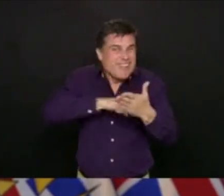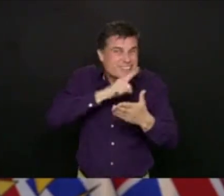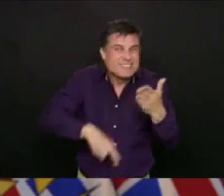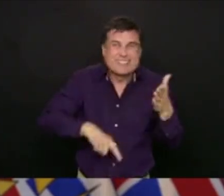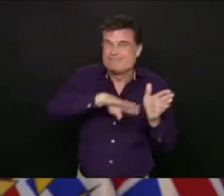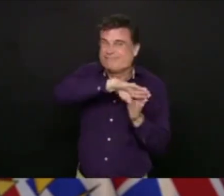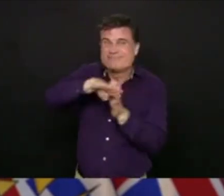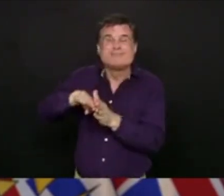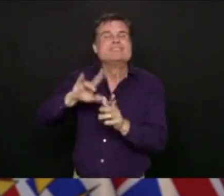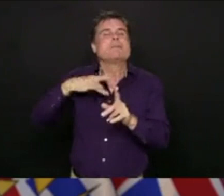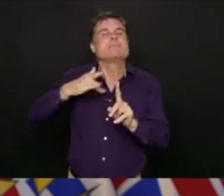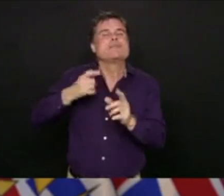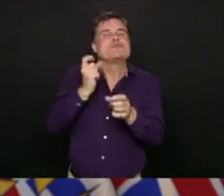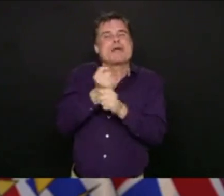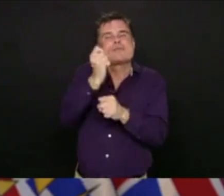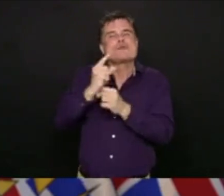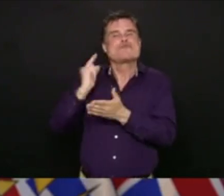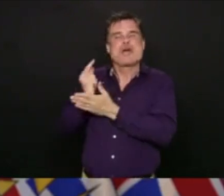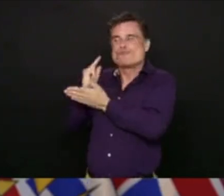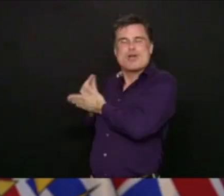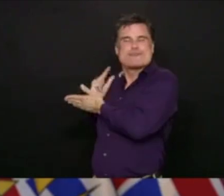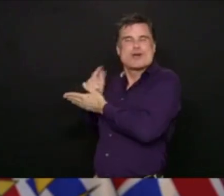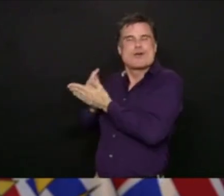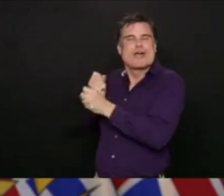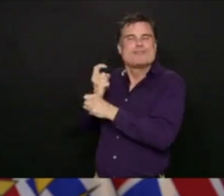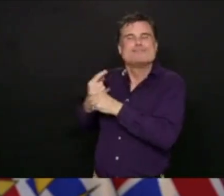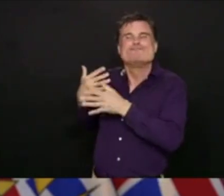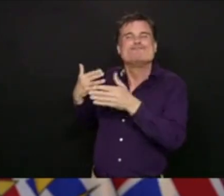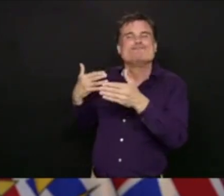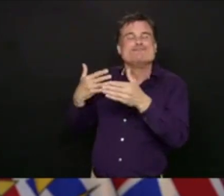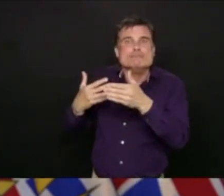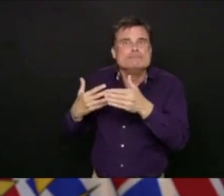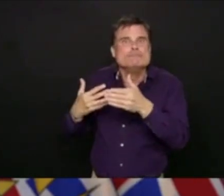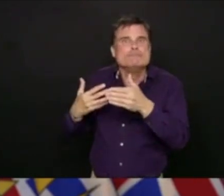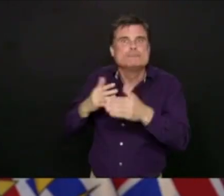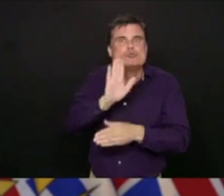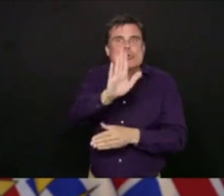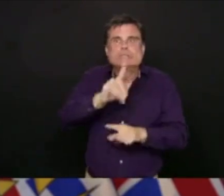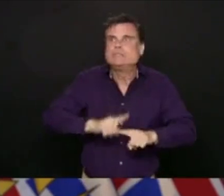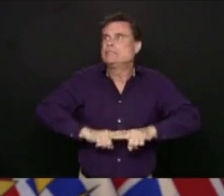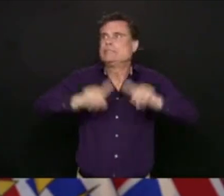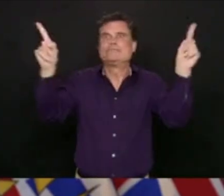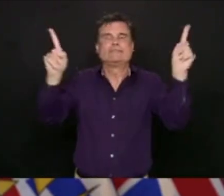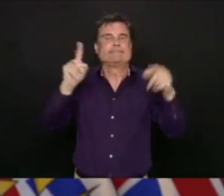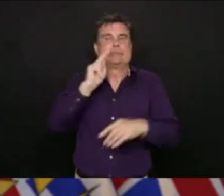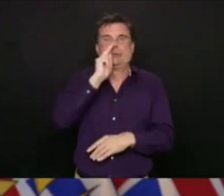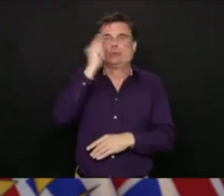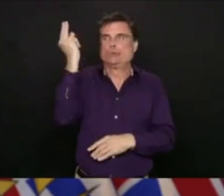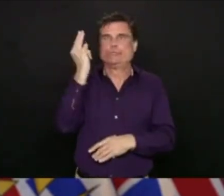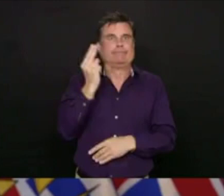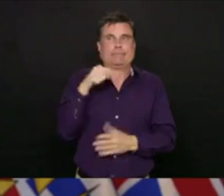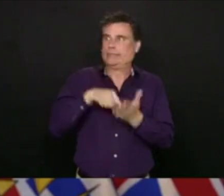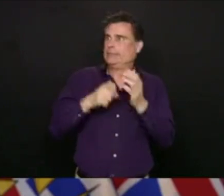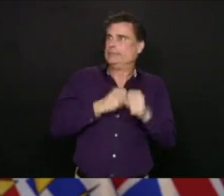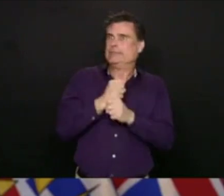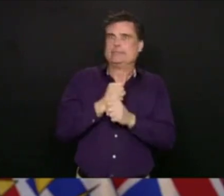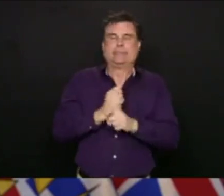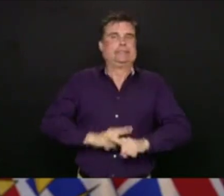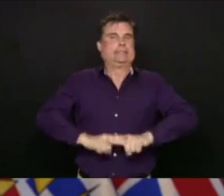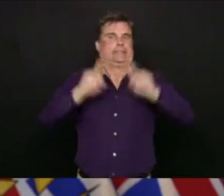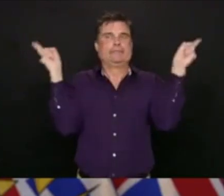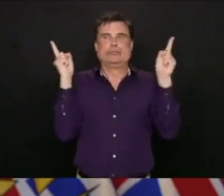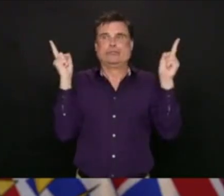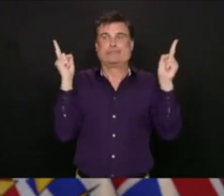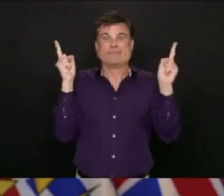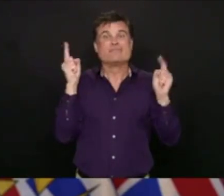hold right now, and we won't be doing them in the same way this summer. But take heart, we are thinking